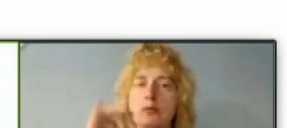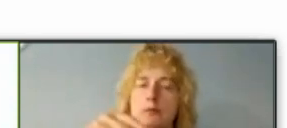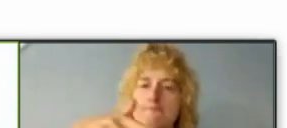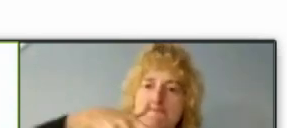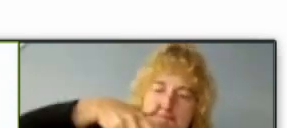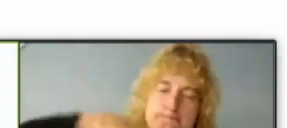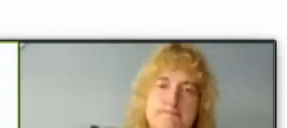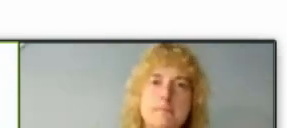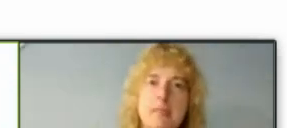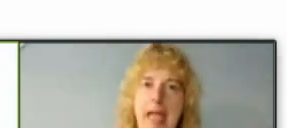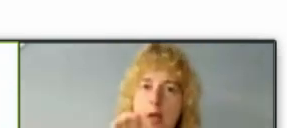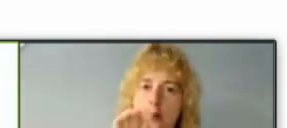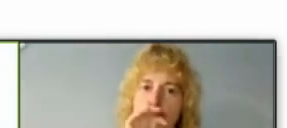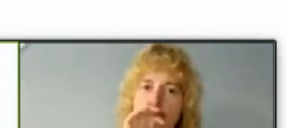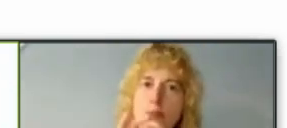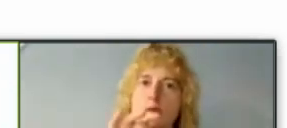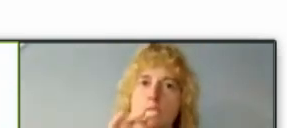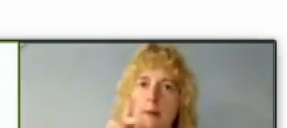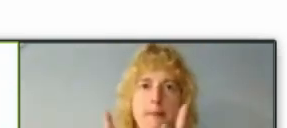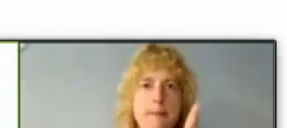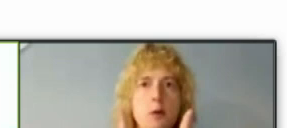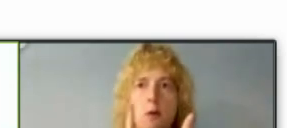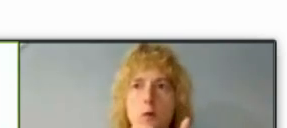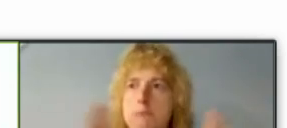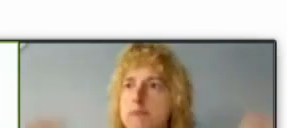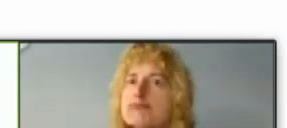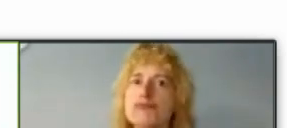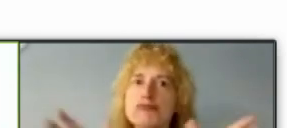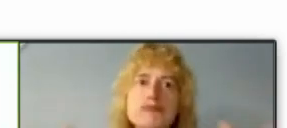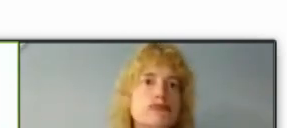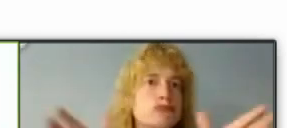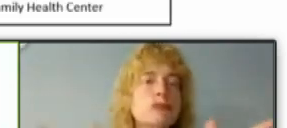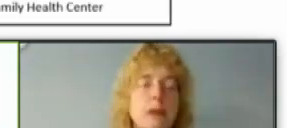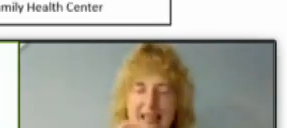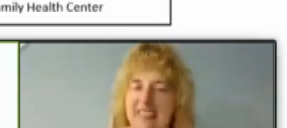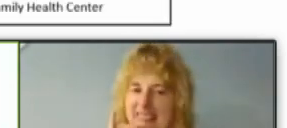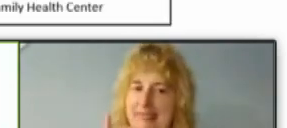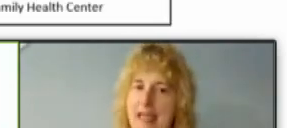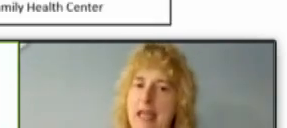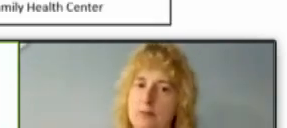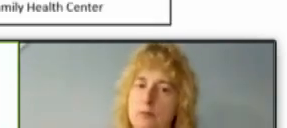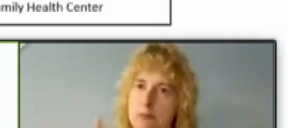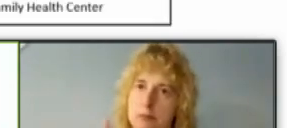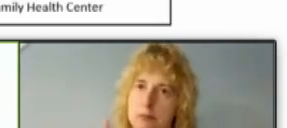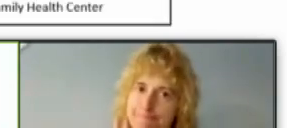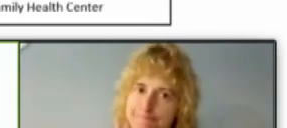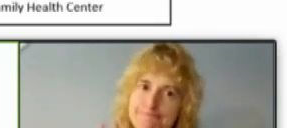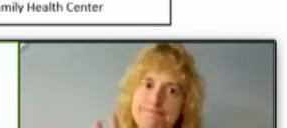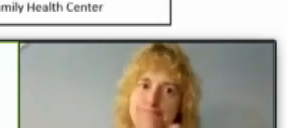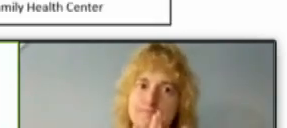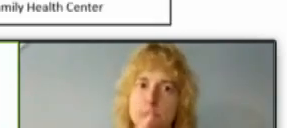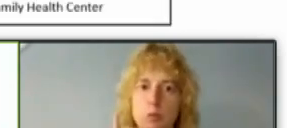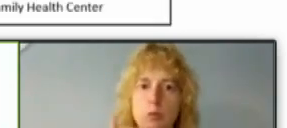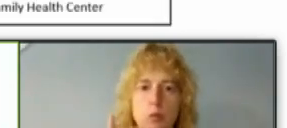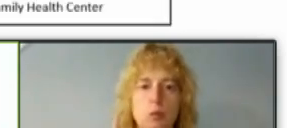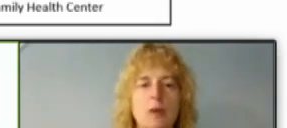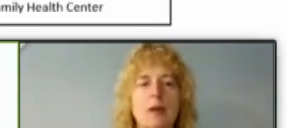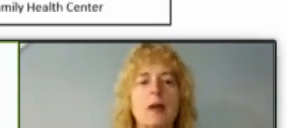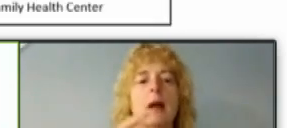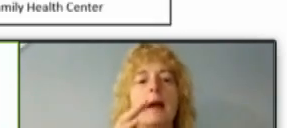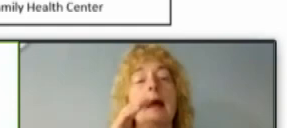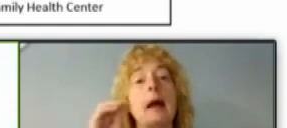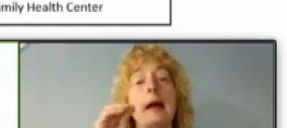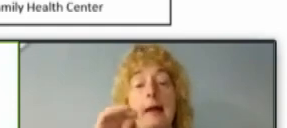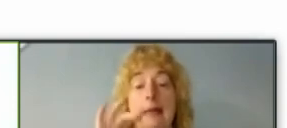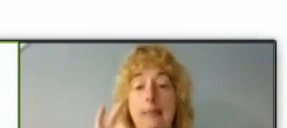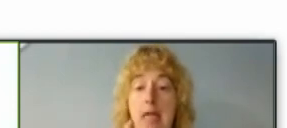communities. So first, I want to talk about some of the COVID-19 work that we're doing that is related to sort of our grass tops. And this is related